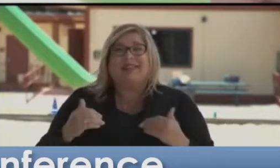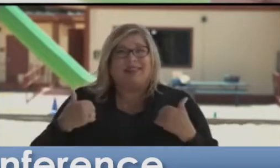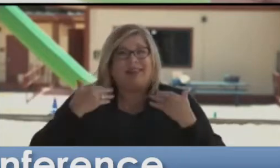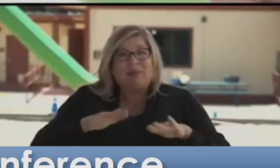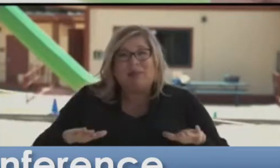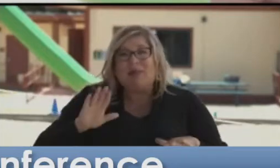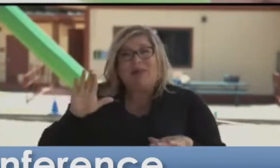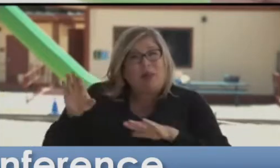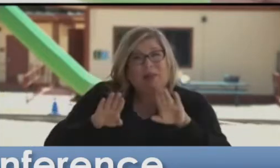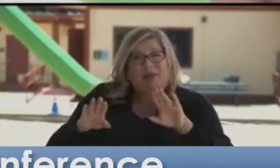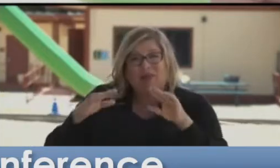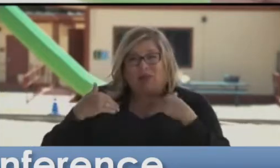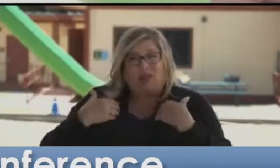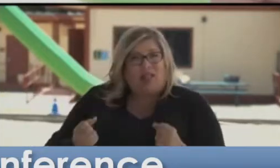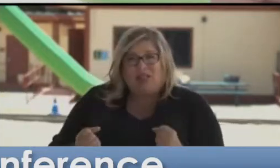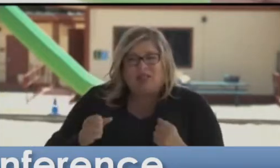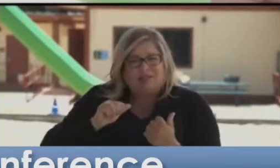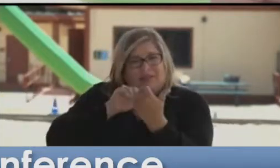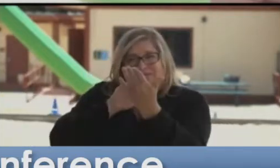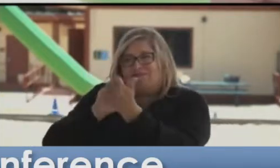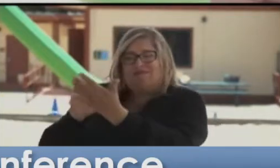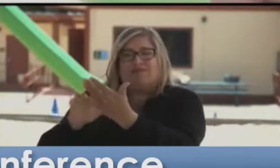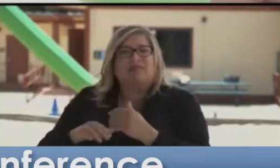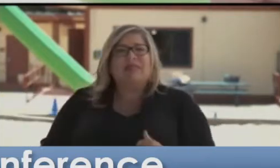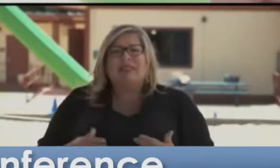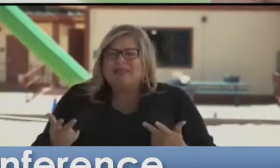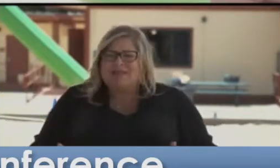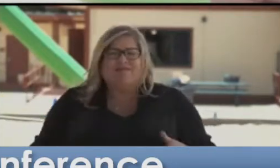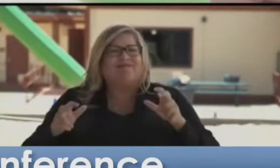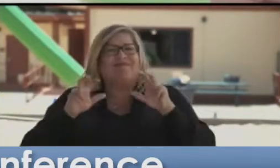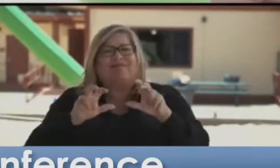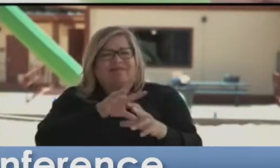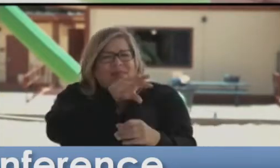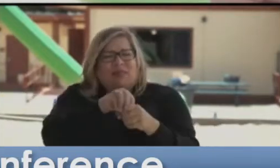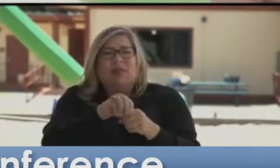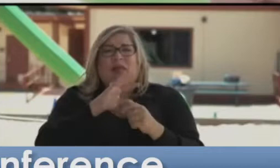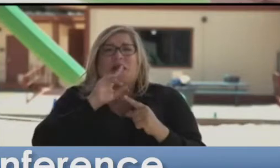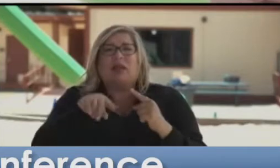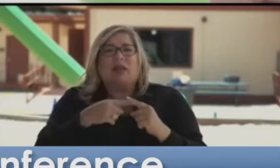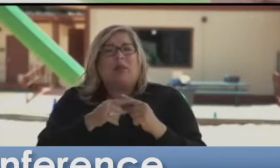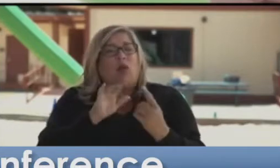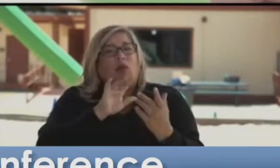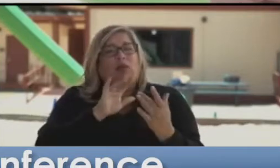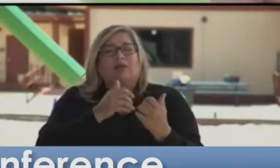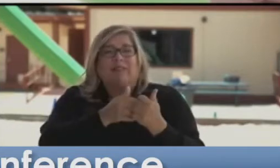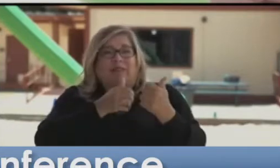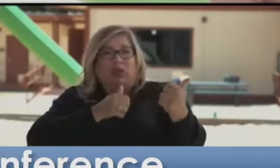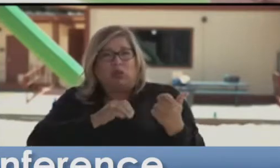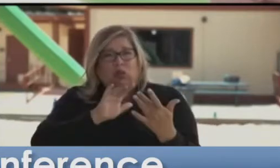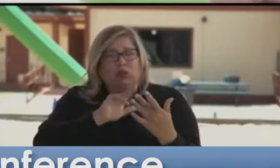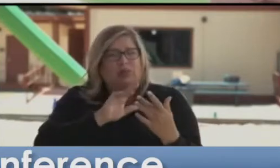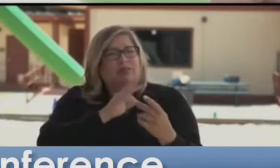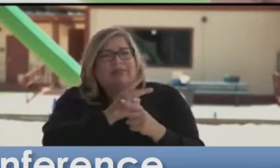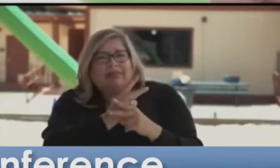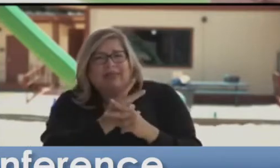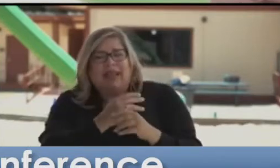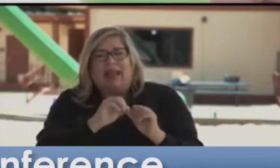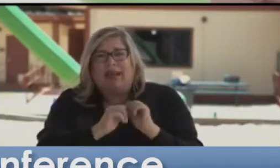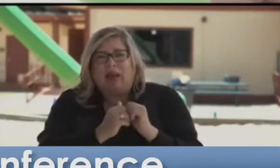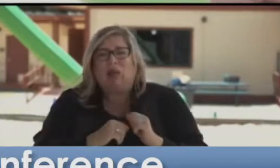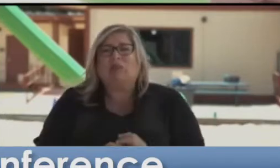health. Historic recommendations for investments in virtual care. We talked, as Linda mentioned,